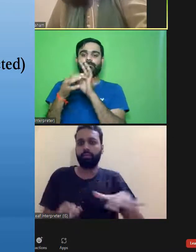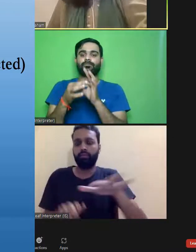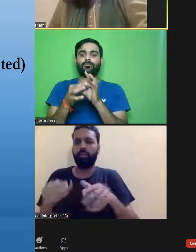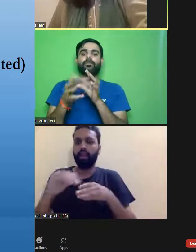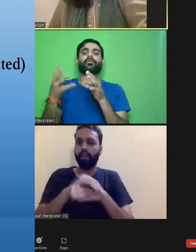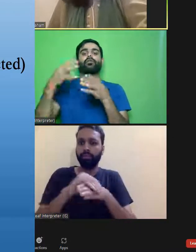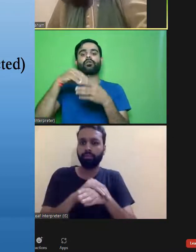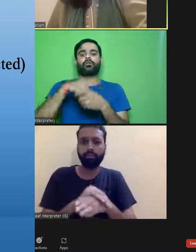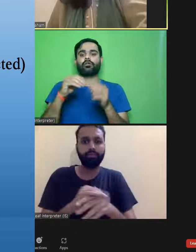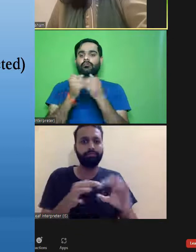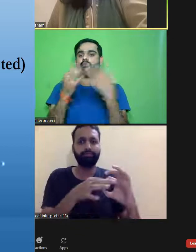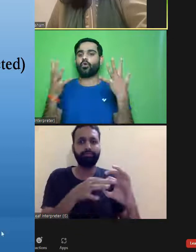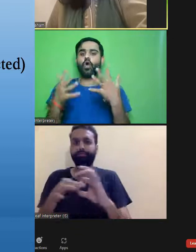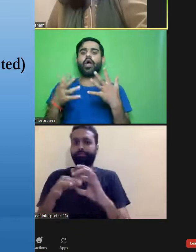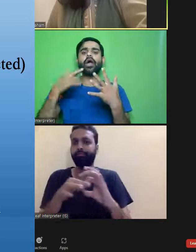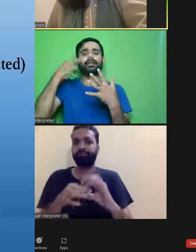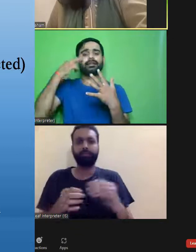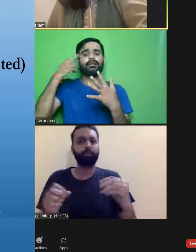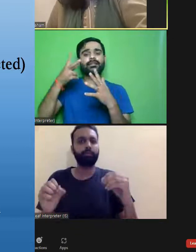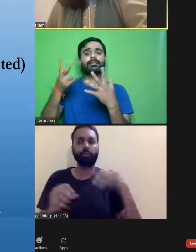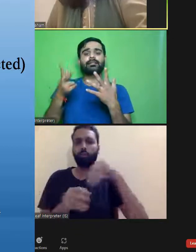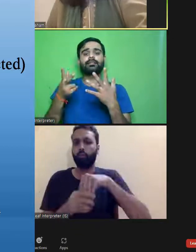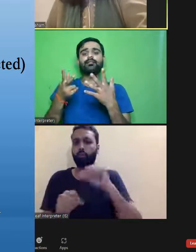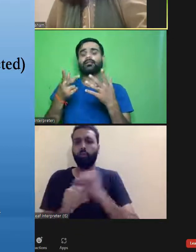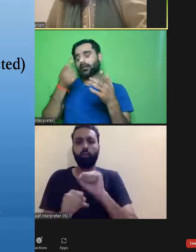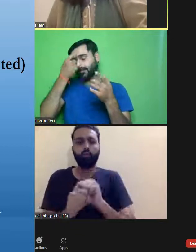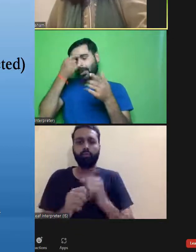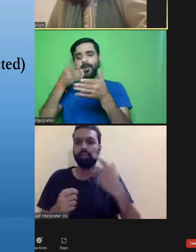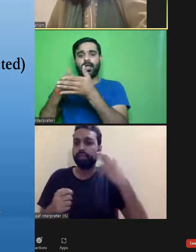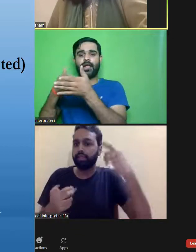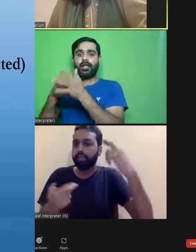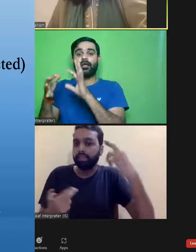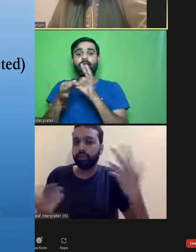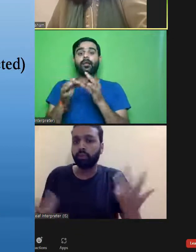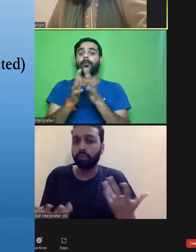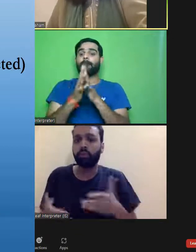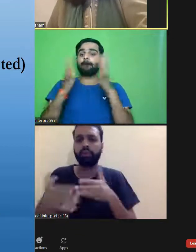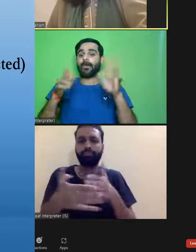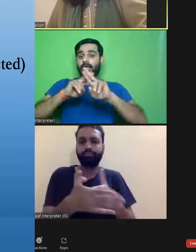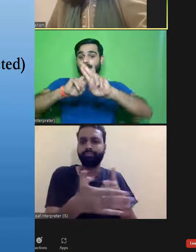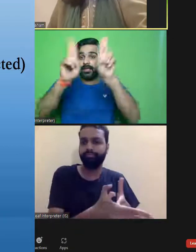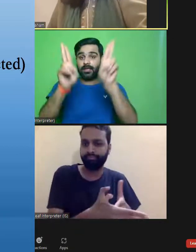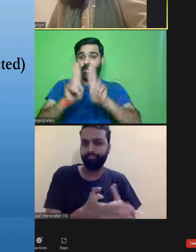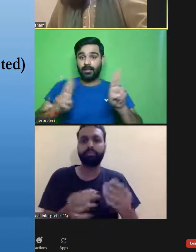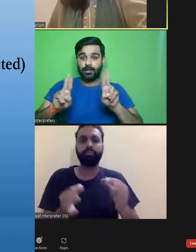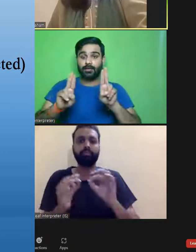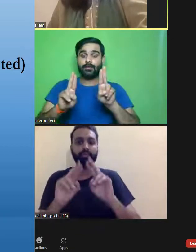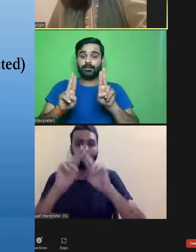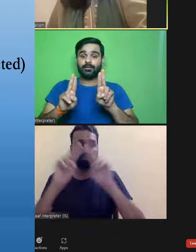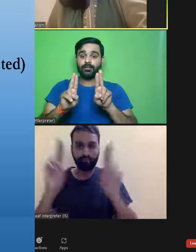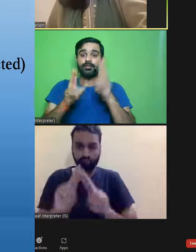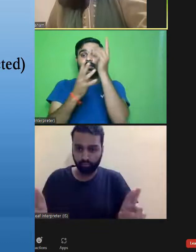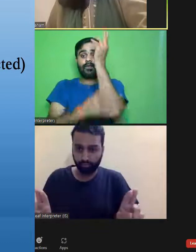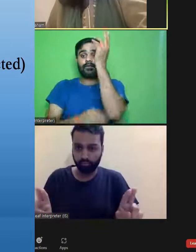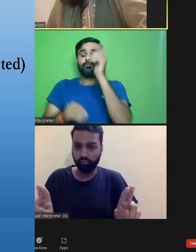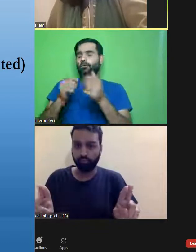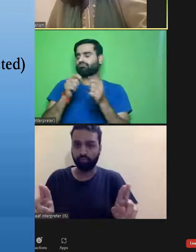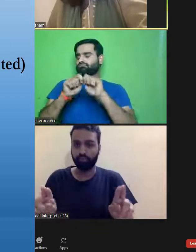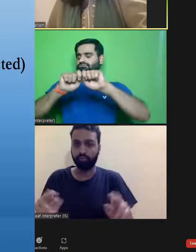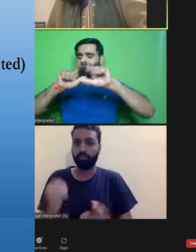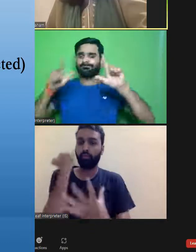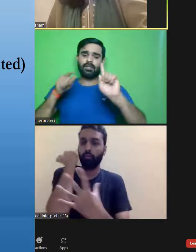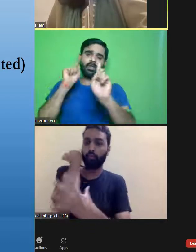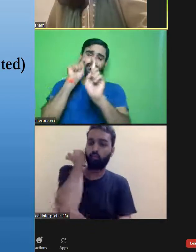the more recent poverty discourses. And the pitfalls of the international poverty line was more highlighted by